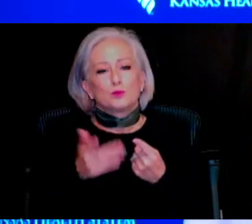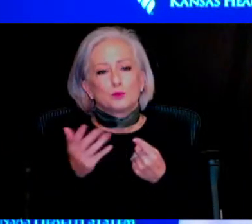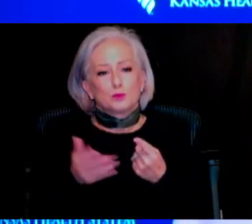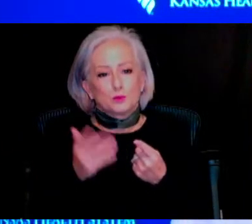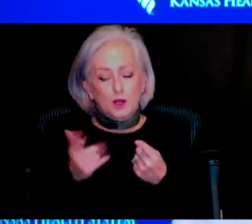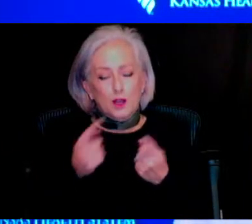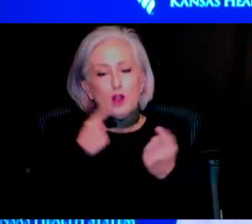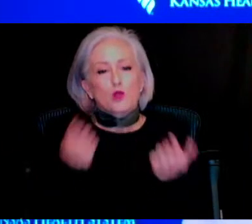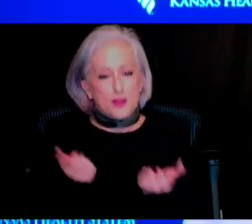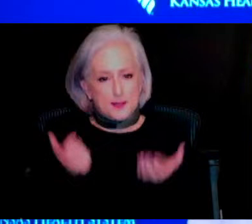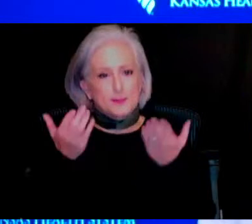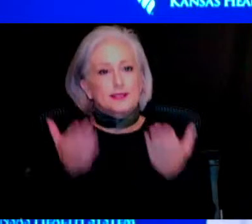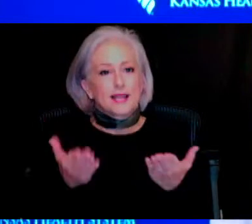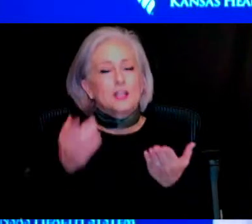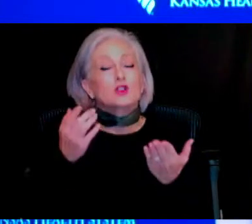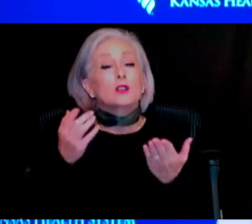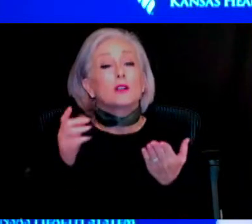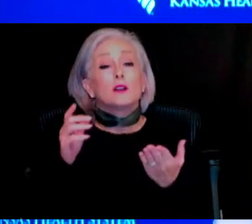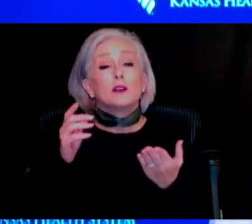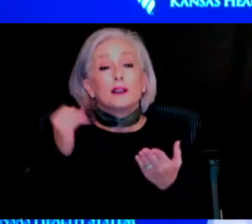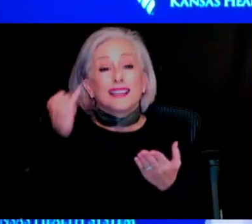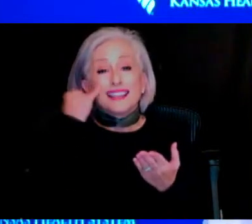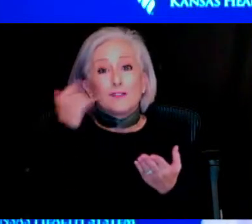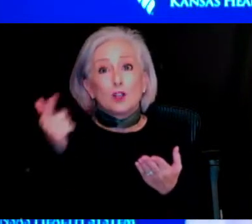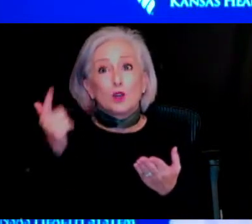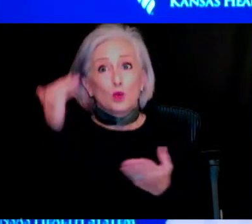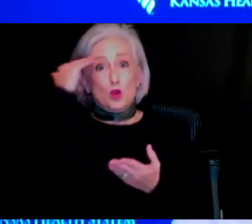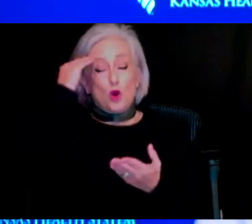recommendations are for if you've had a known exposure, and really